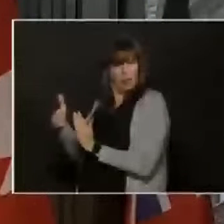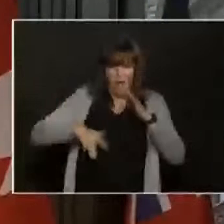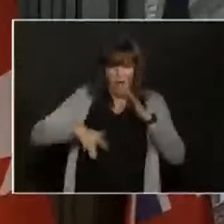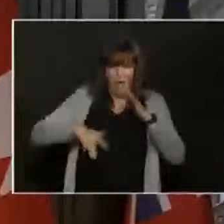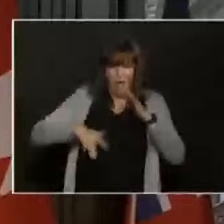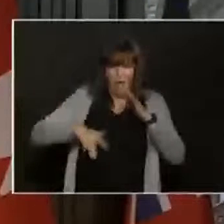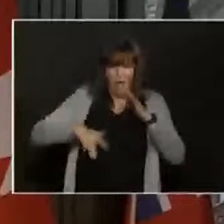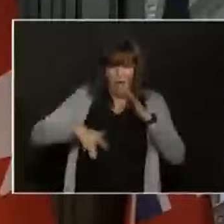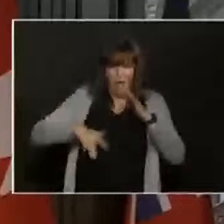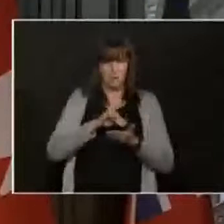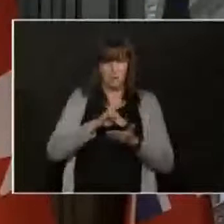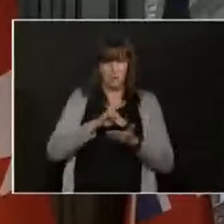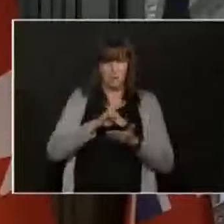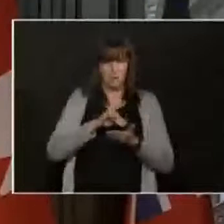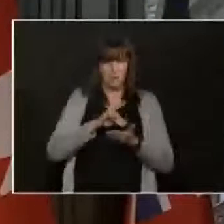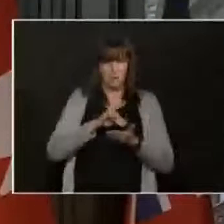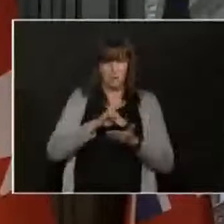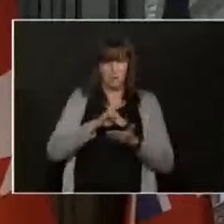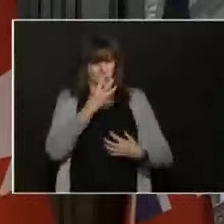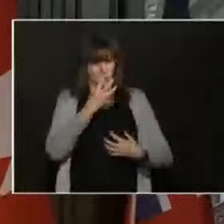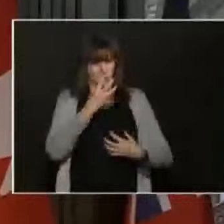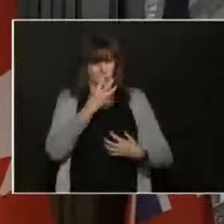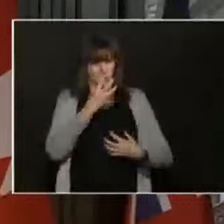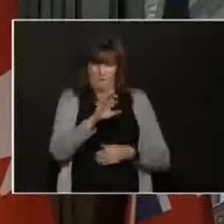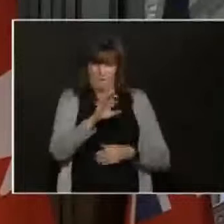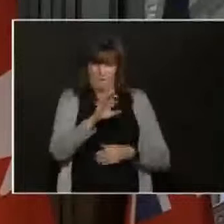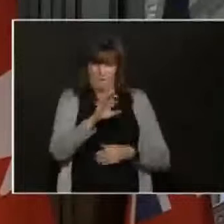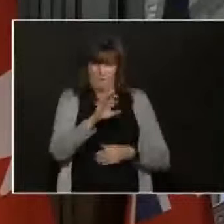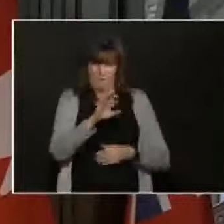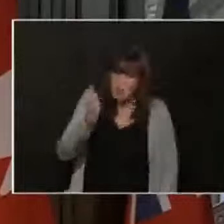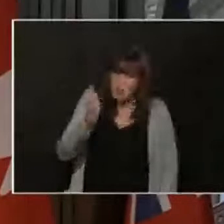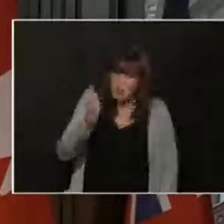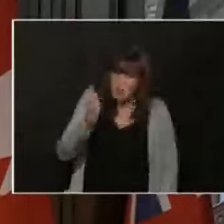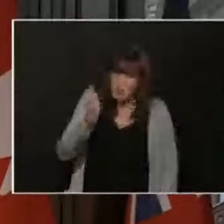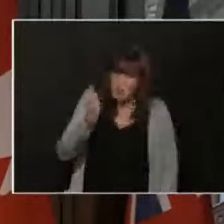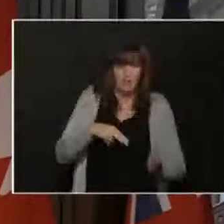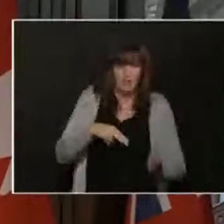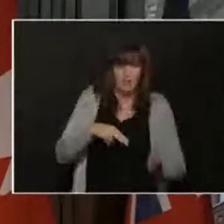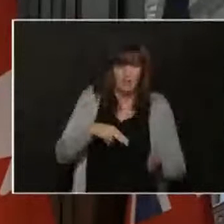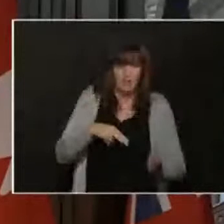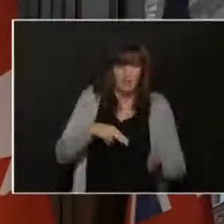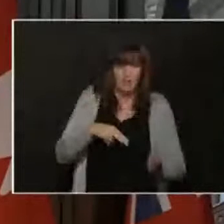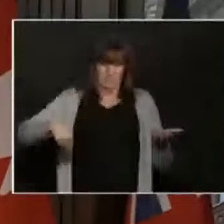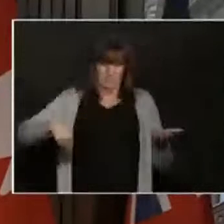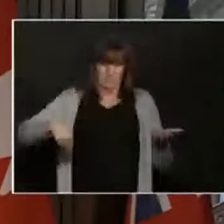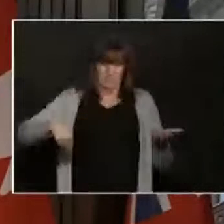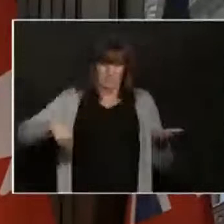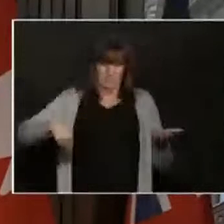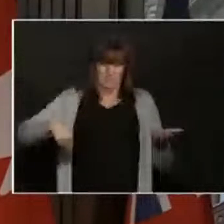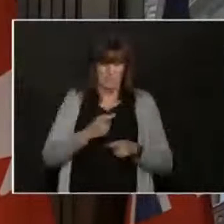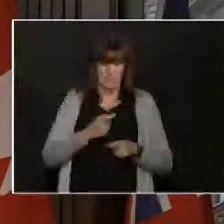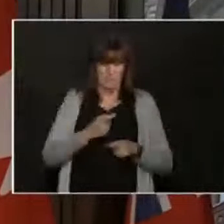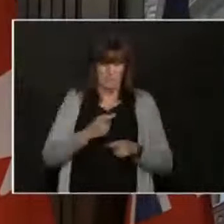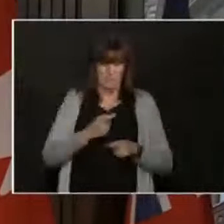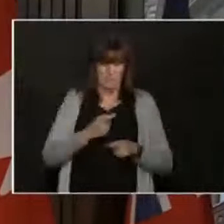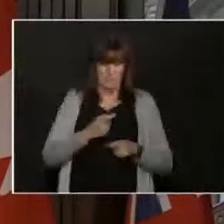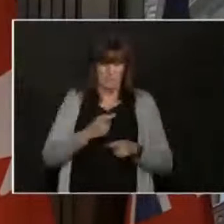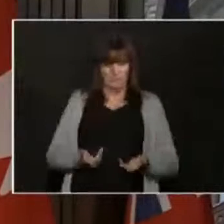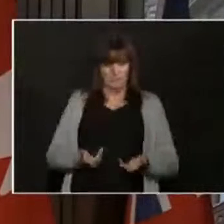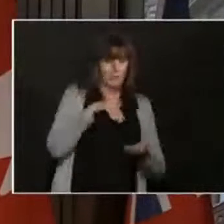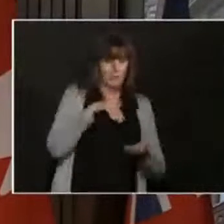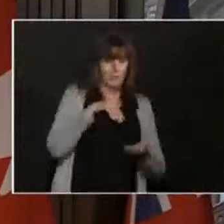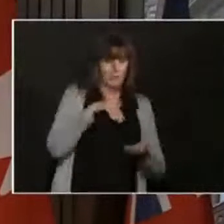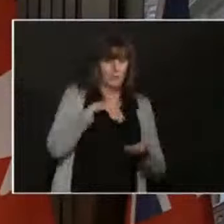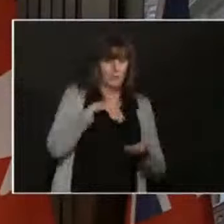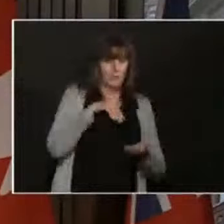choices that no doctor ever wants to make and no family ever wants to hear. They will be choices about who will get the care